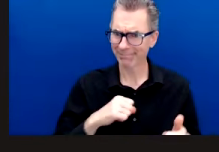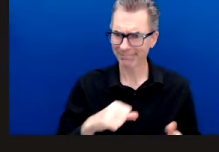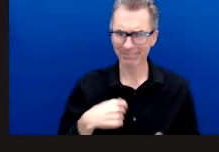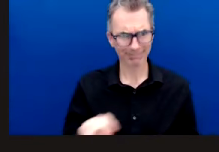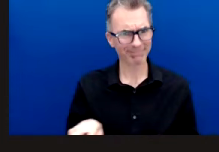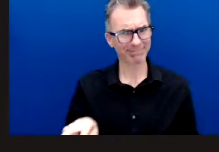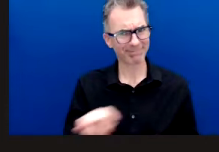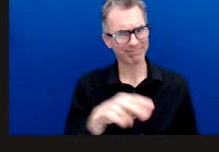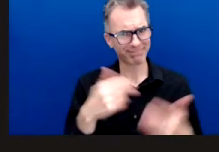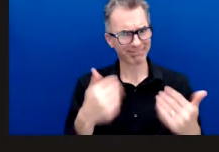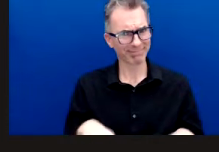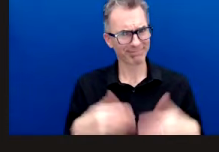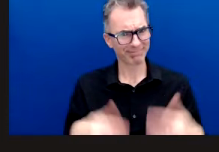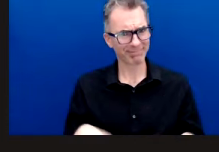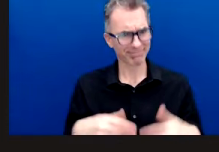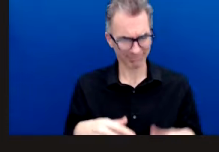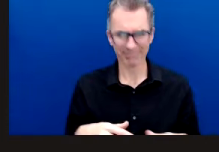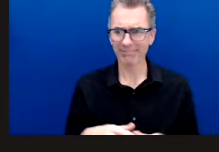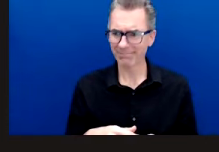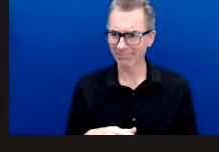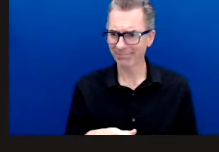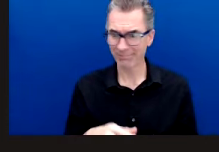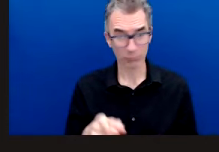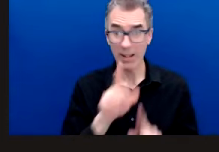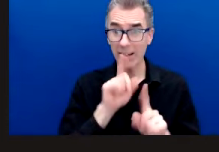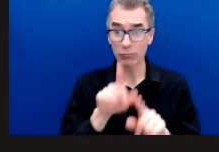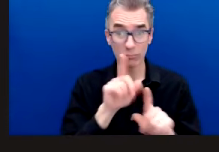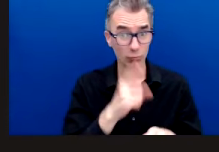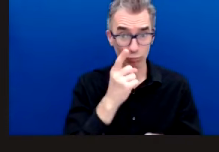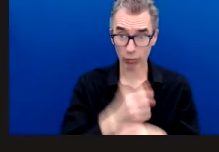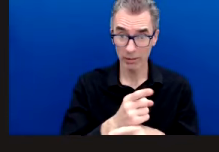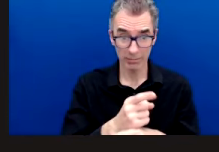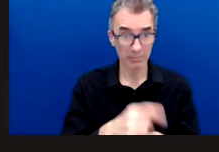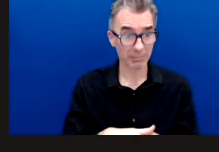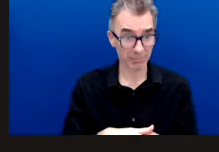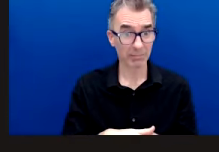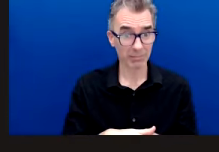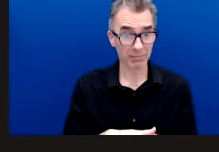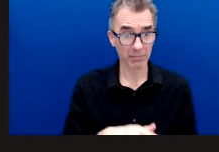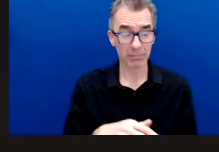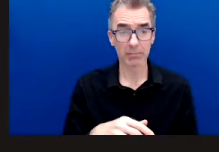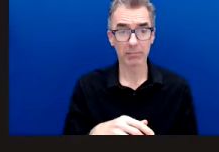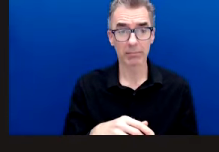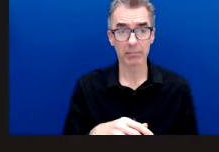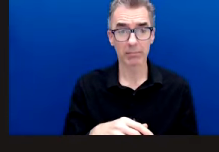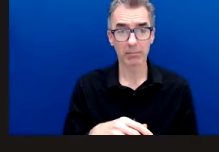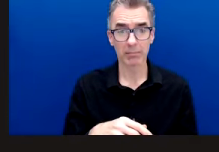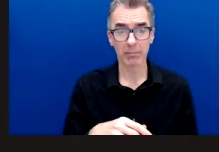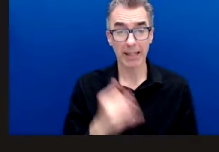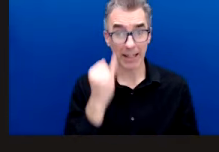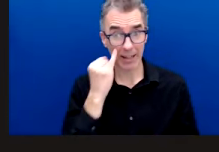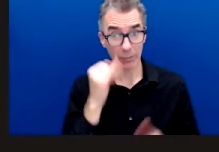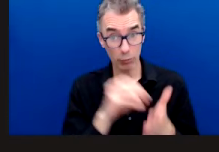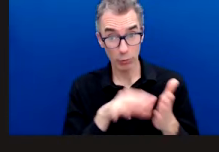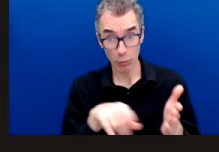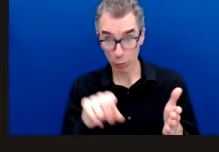I'm so proud, because that is spot on. You don't ask a student, whether or not they're pregnant,